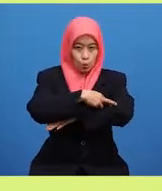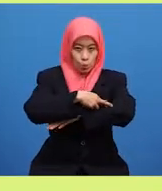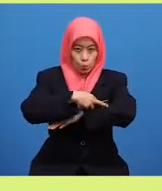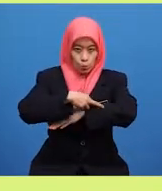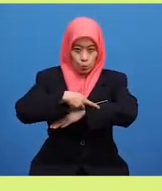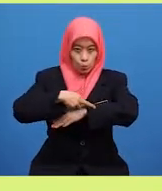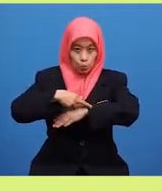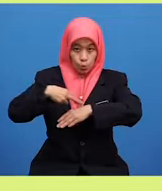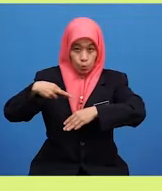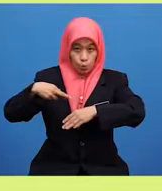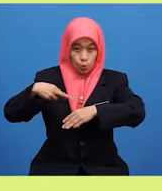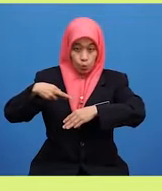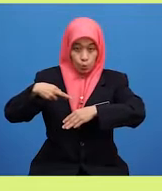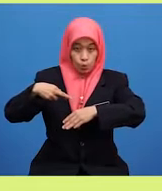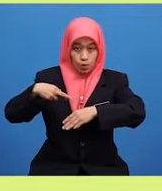This is very easy.